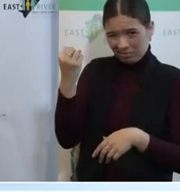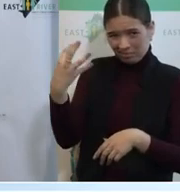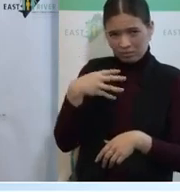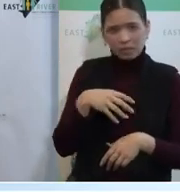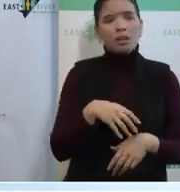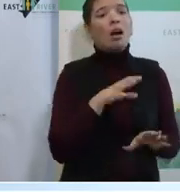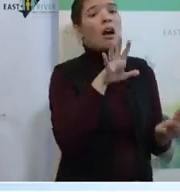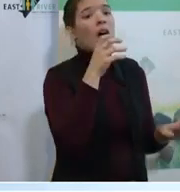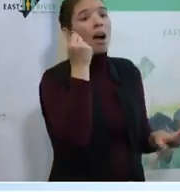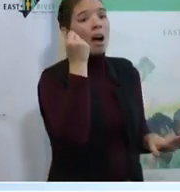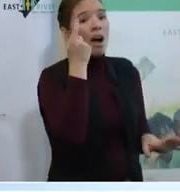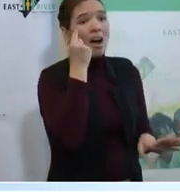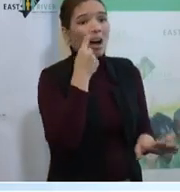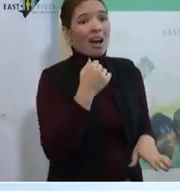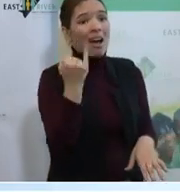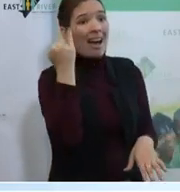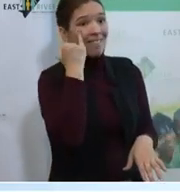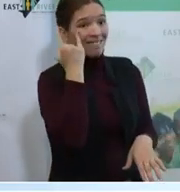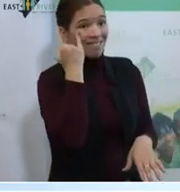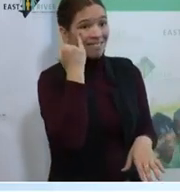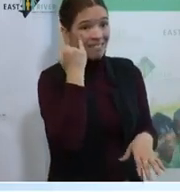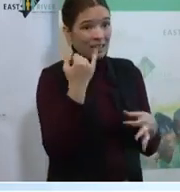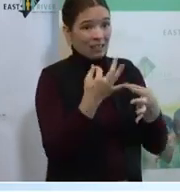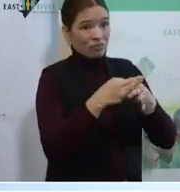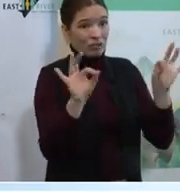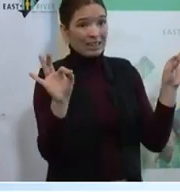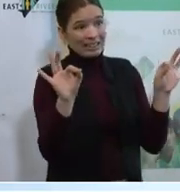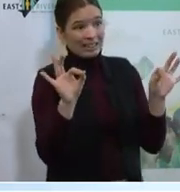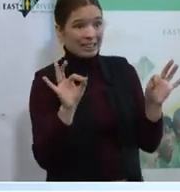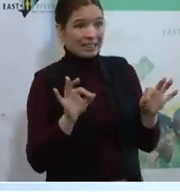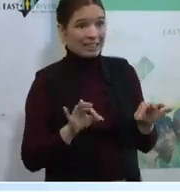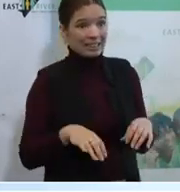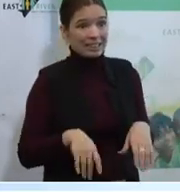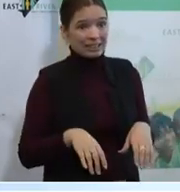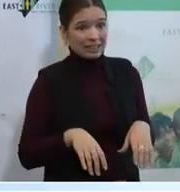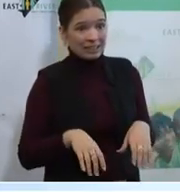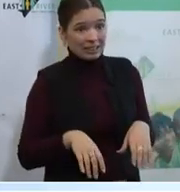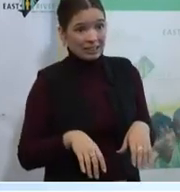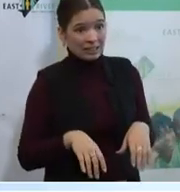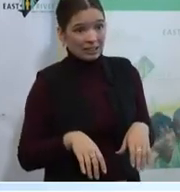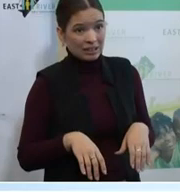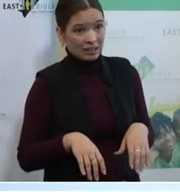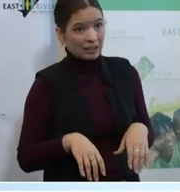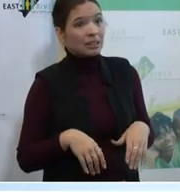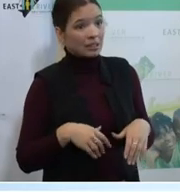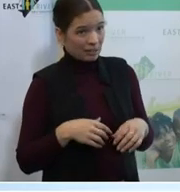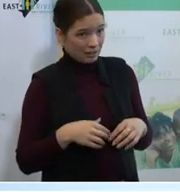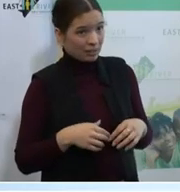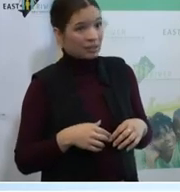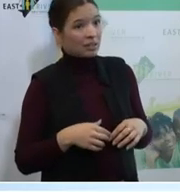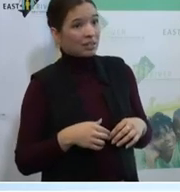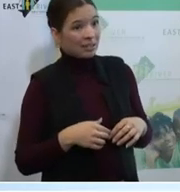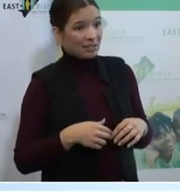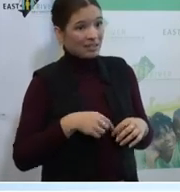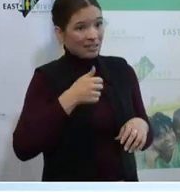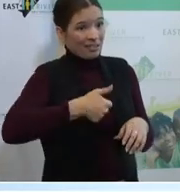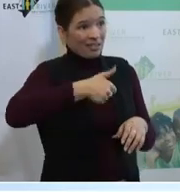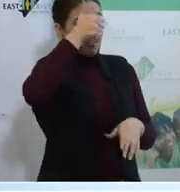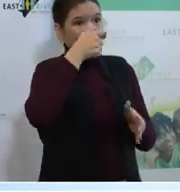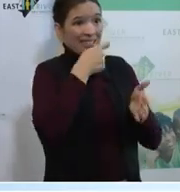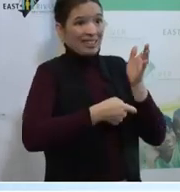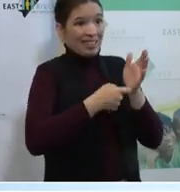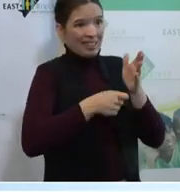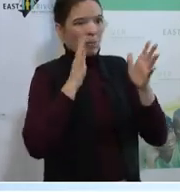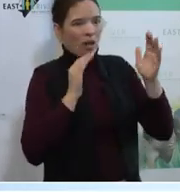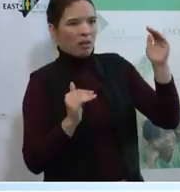raise taxes to pay for it, or we have to cut something else that either we